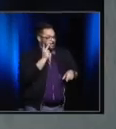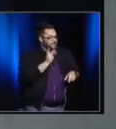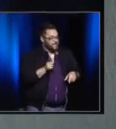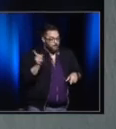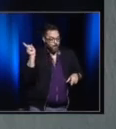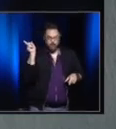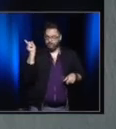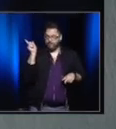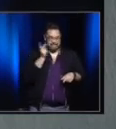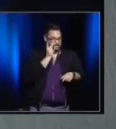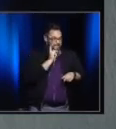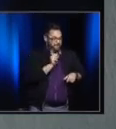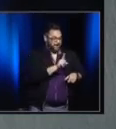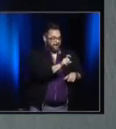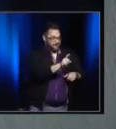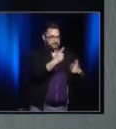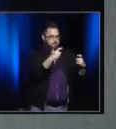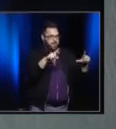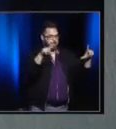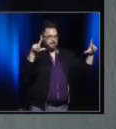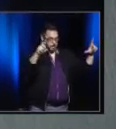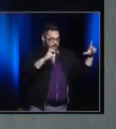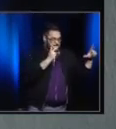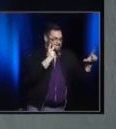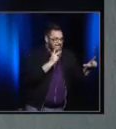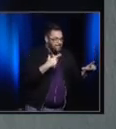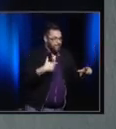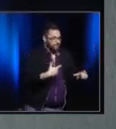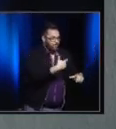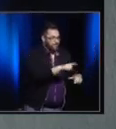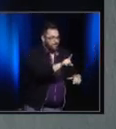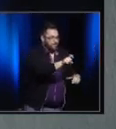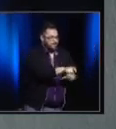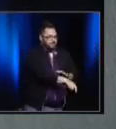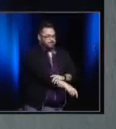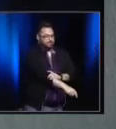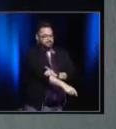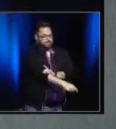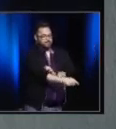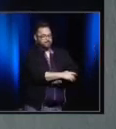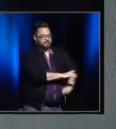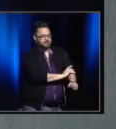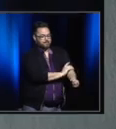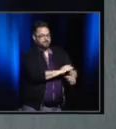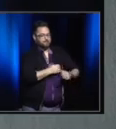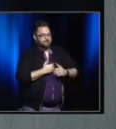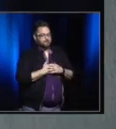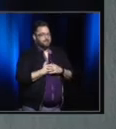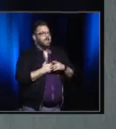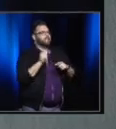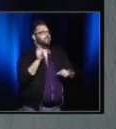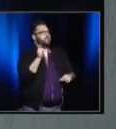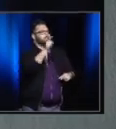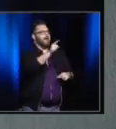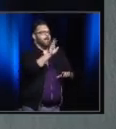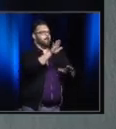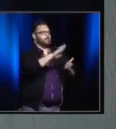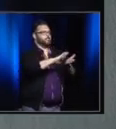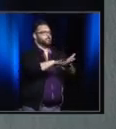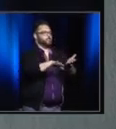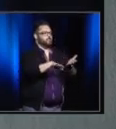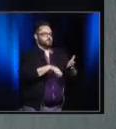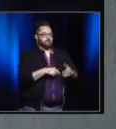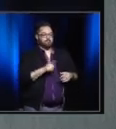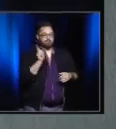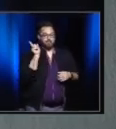On this big screen, you should be able to see it. The people who never leave labs are excused. There it